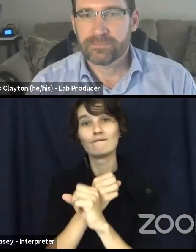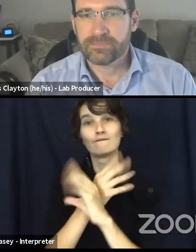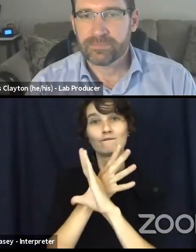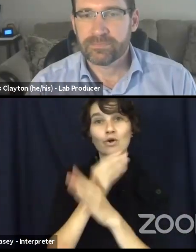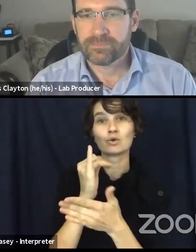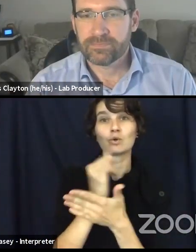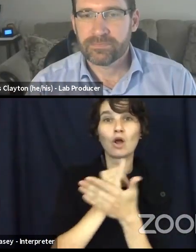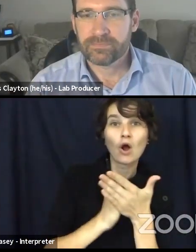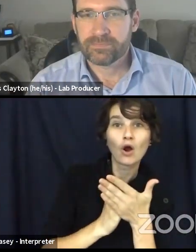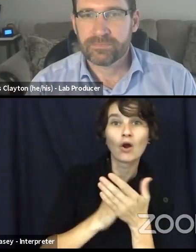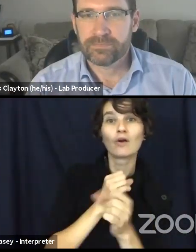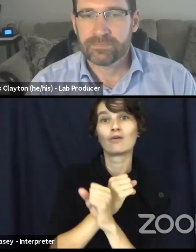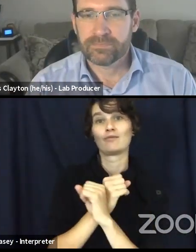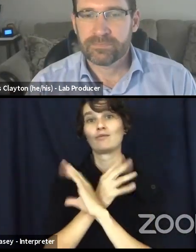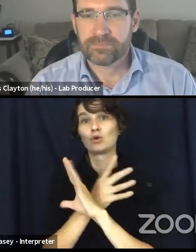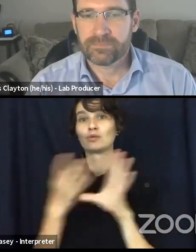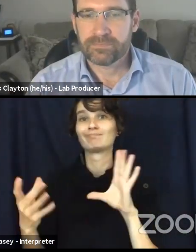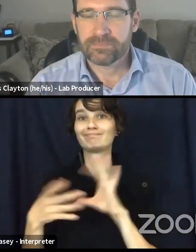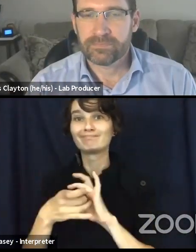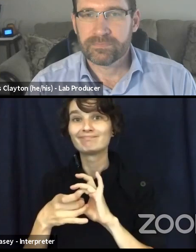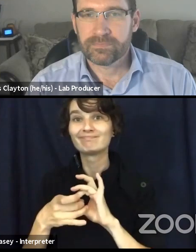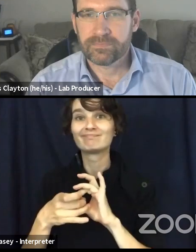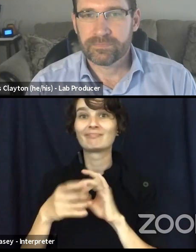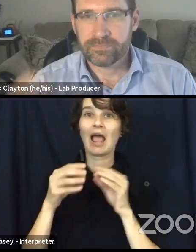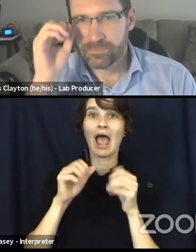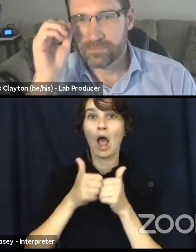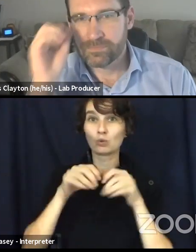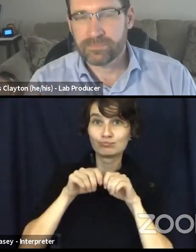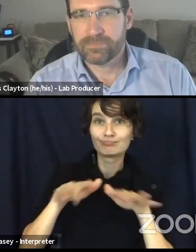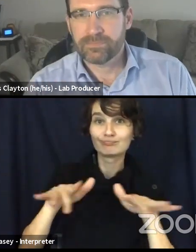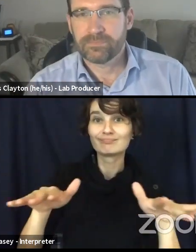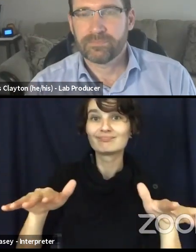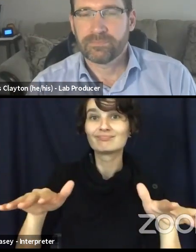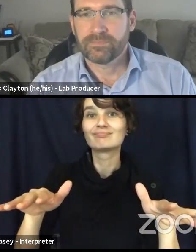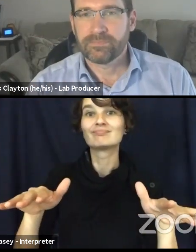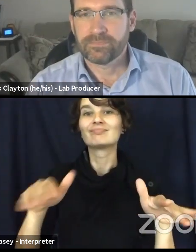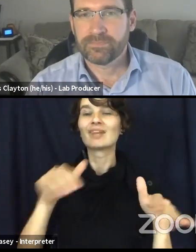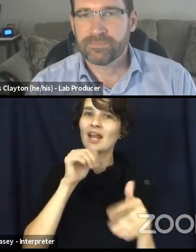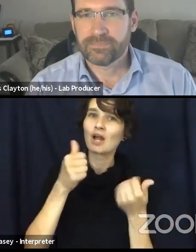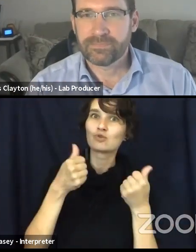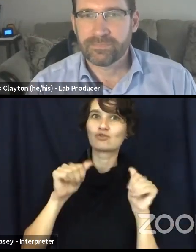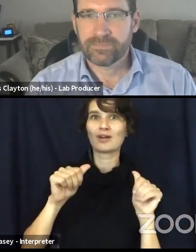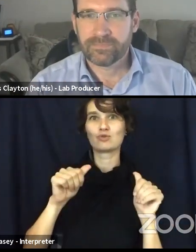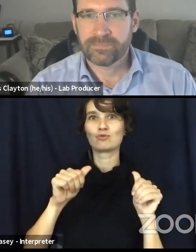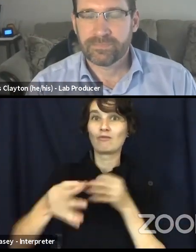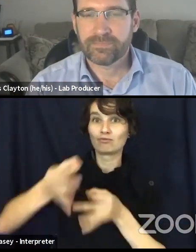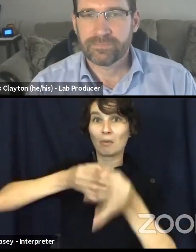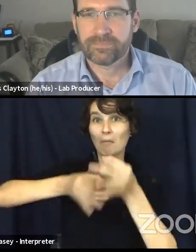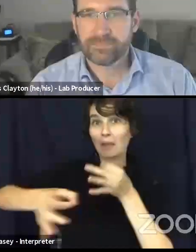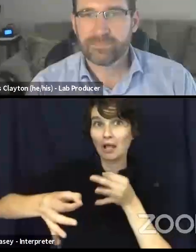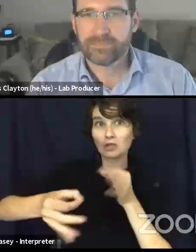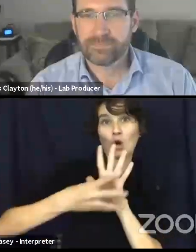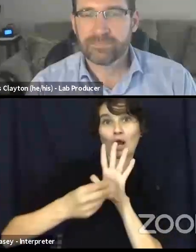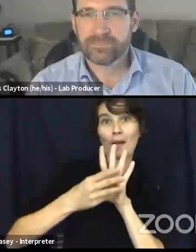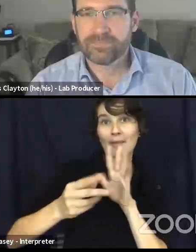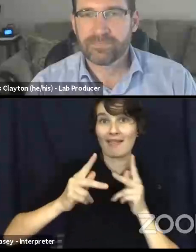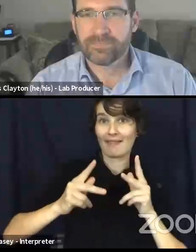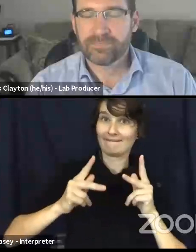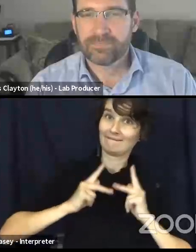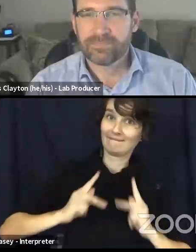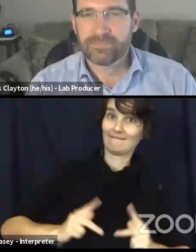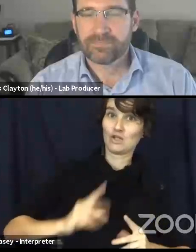connection, distributed engagements, all of these things, not as an attempt to simulate or replace or replicate the physical real world,